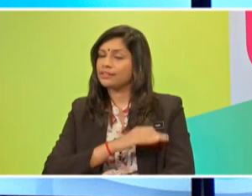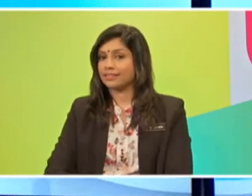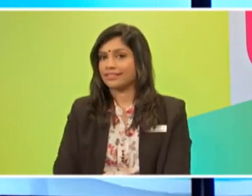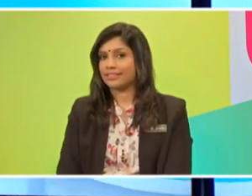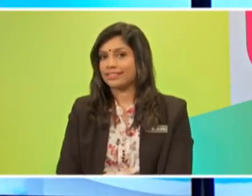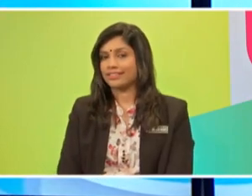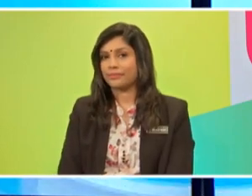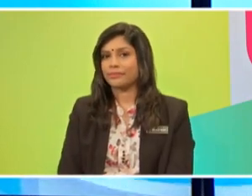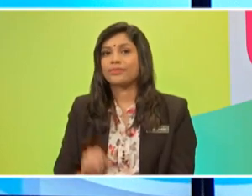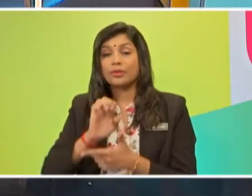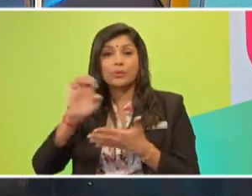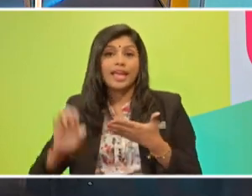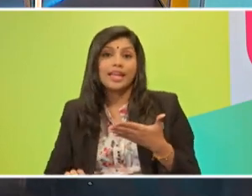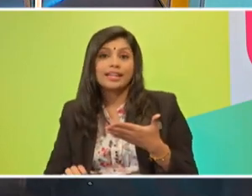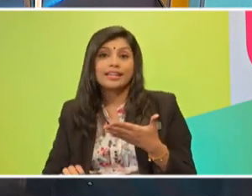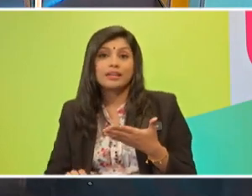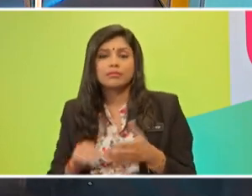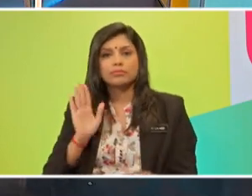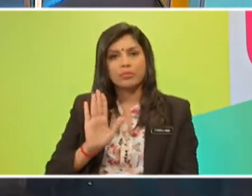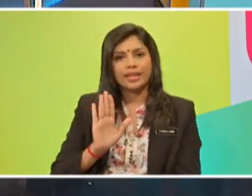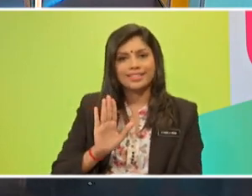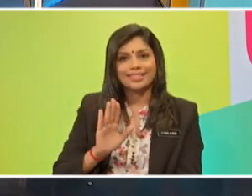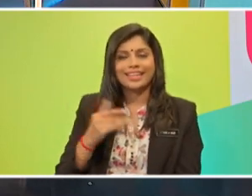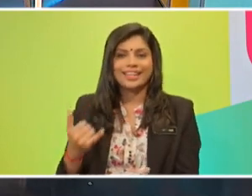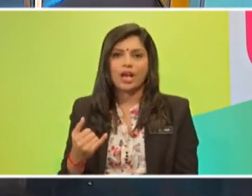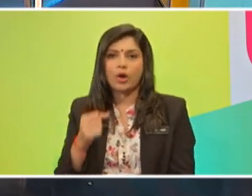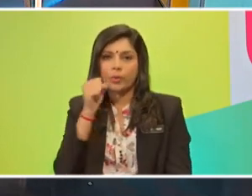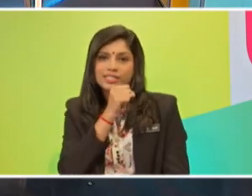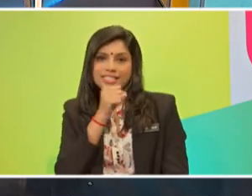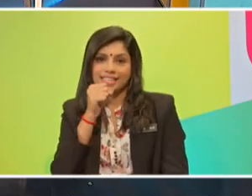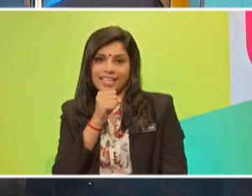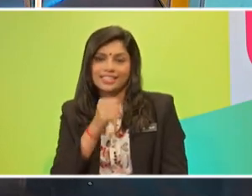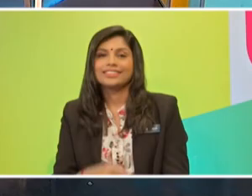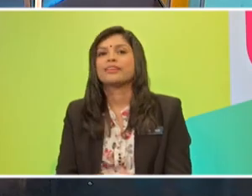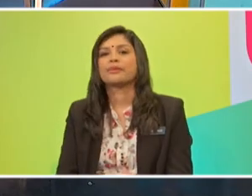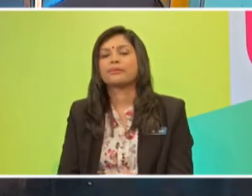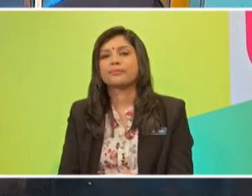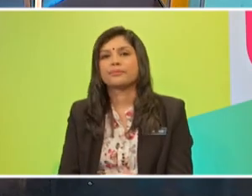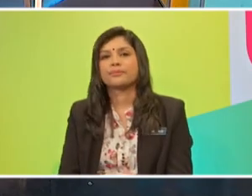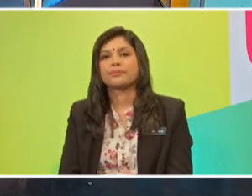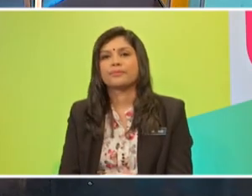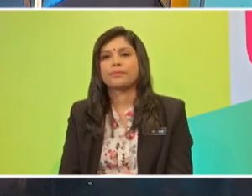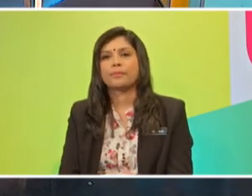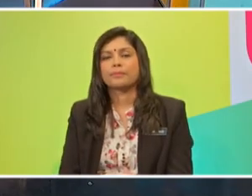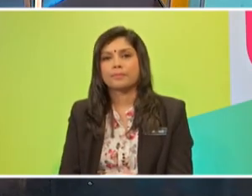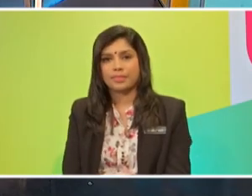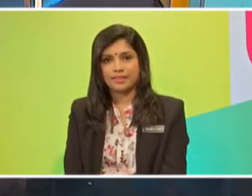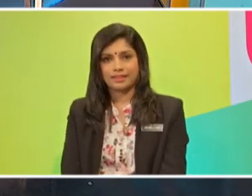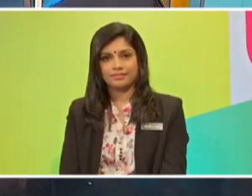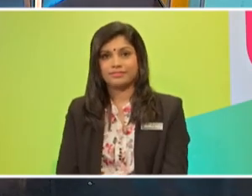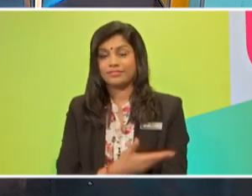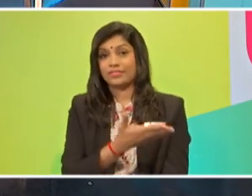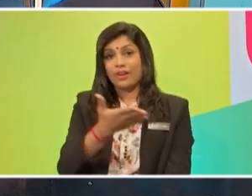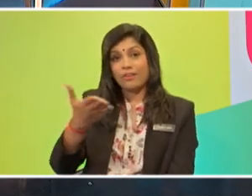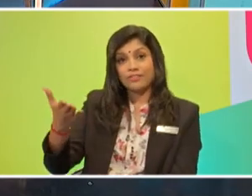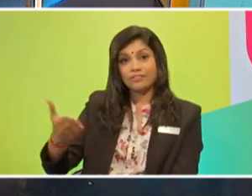today, how about we sing a song? Okay, let's sing the alphabet song again. Shall we go in front? Okay, alright. So everyone watching